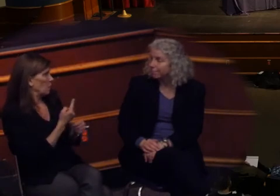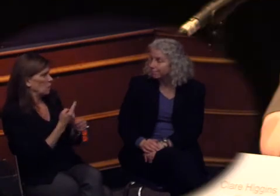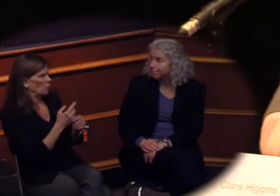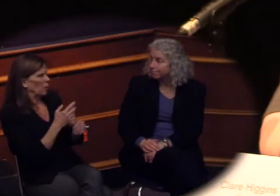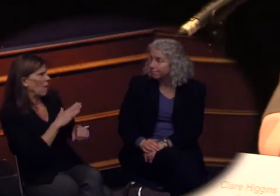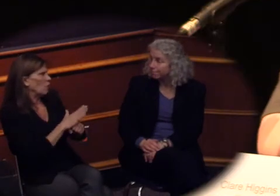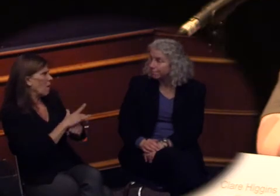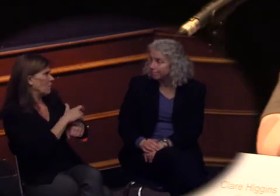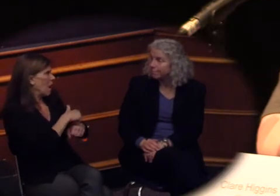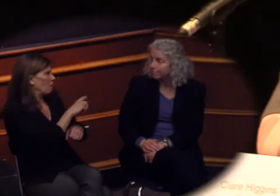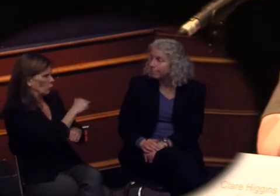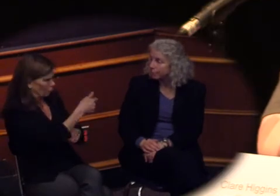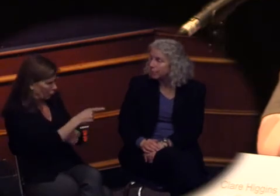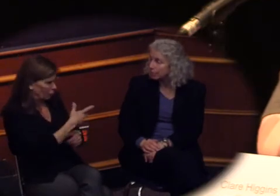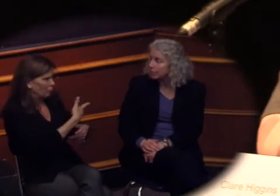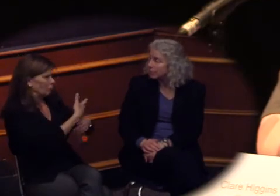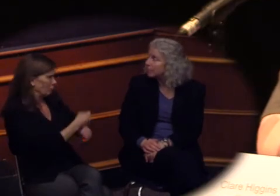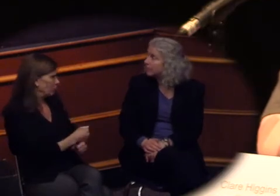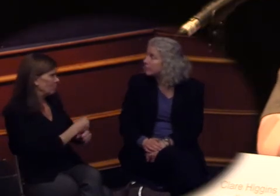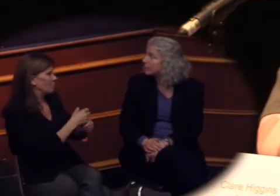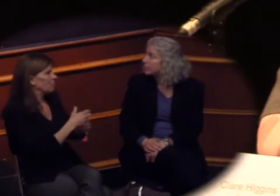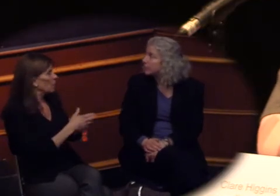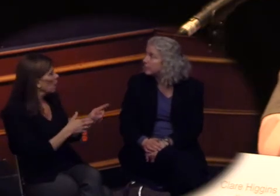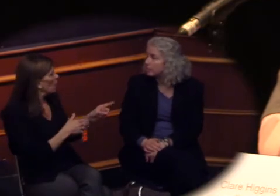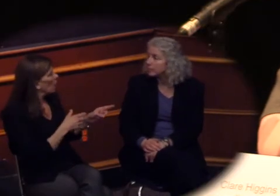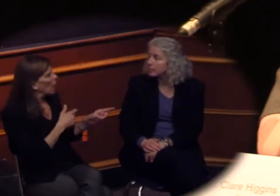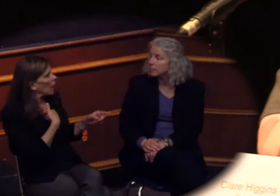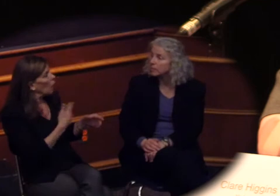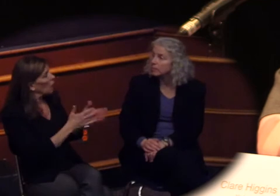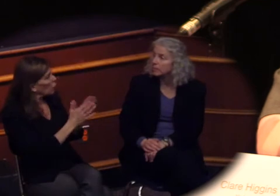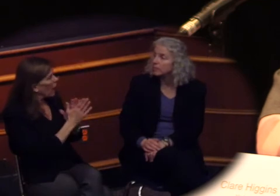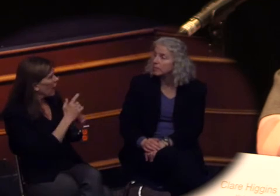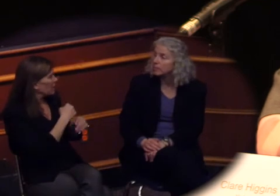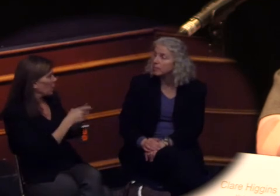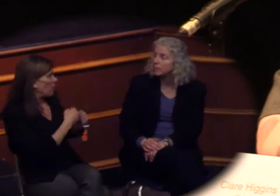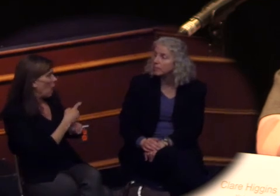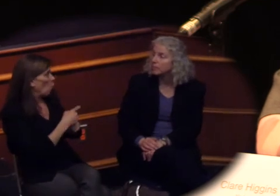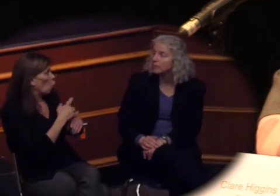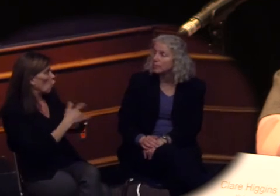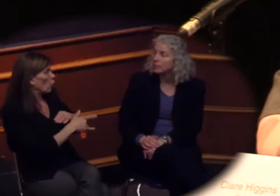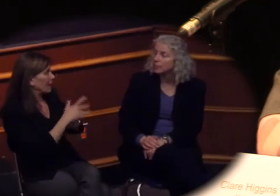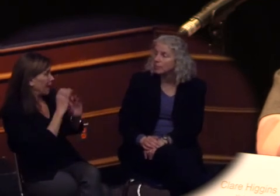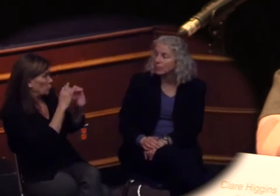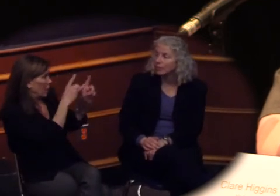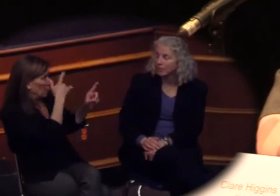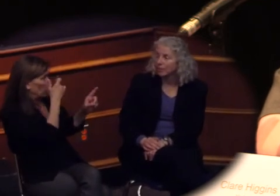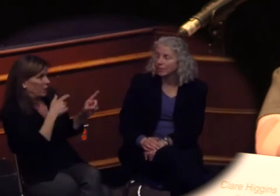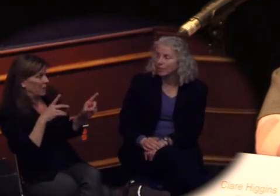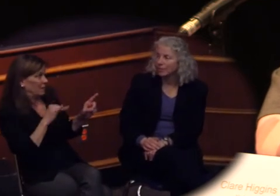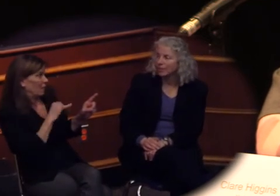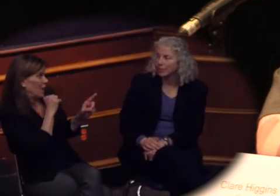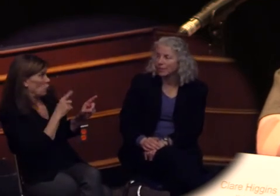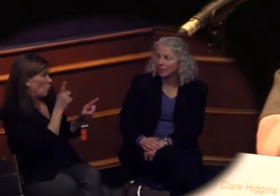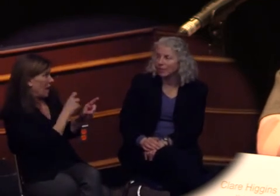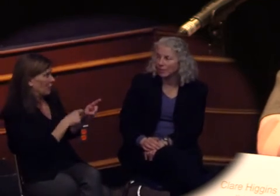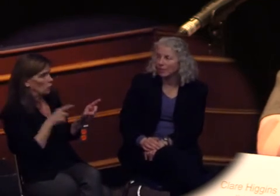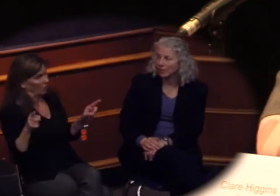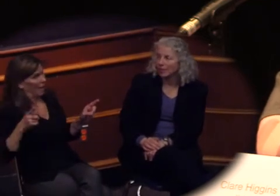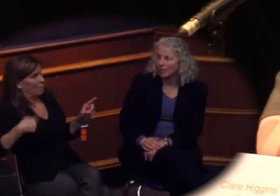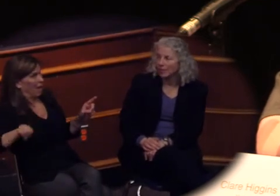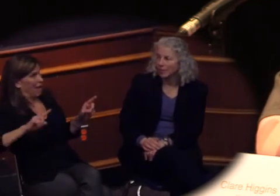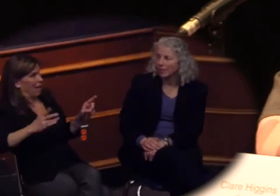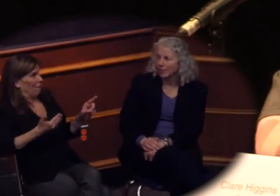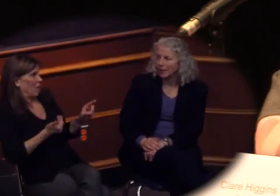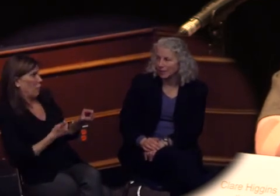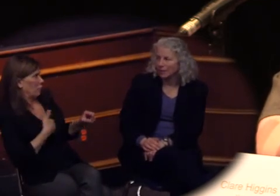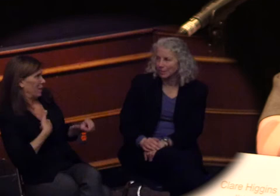I wanted to ask about early education because I might get fired if I don't ask about what I do every day. So I want to ask